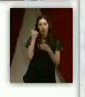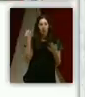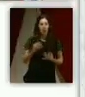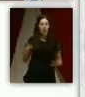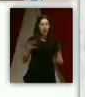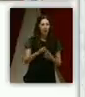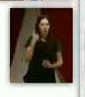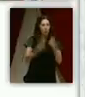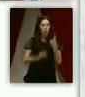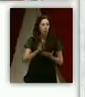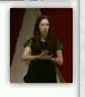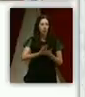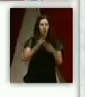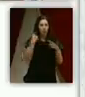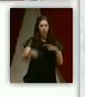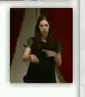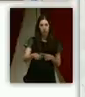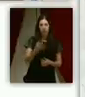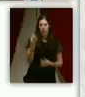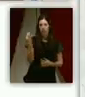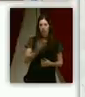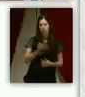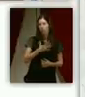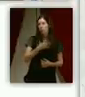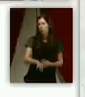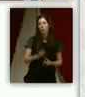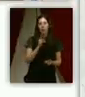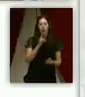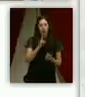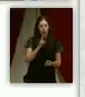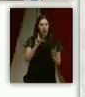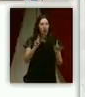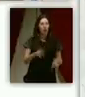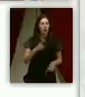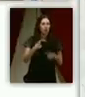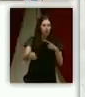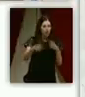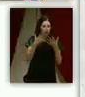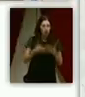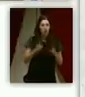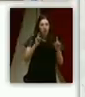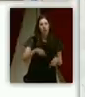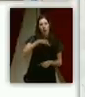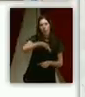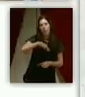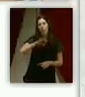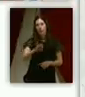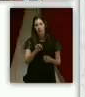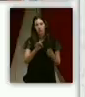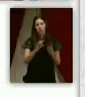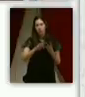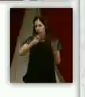The device should be compatible with the instant messaging, for example, SMS, chats,